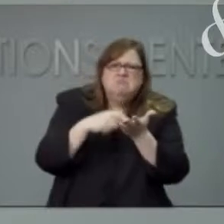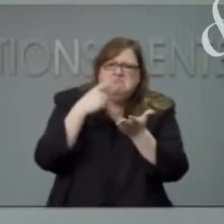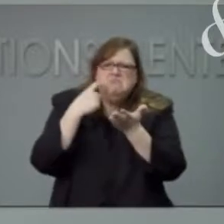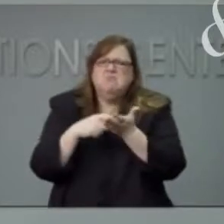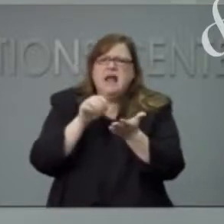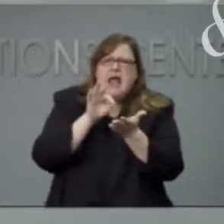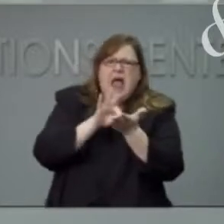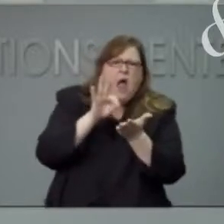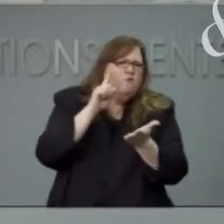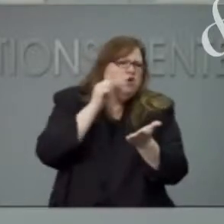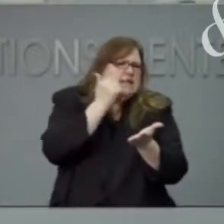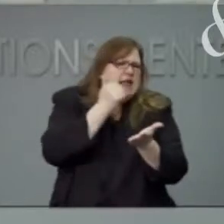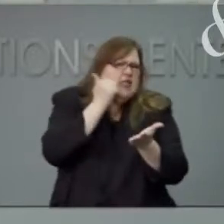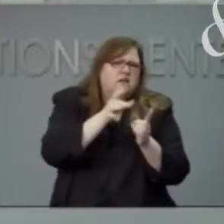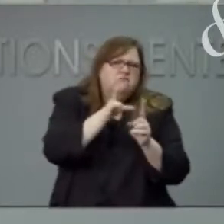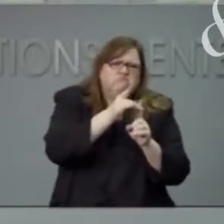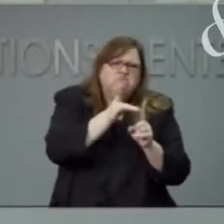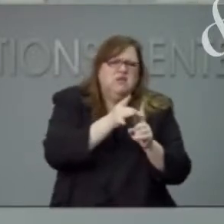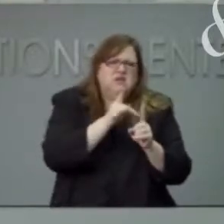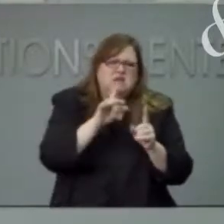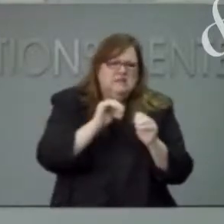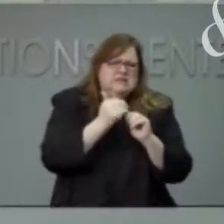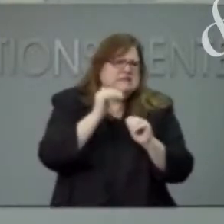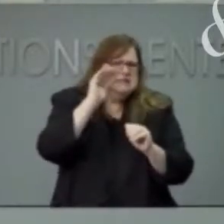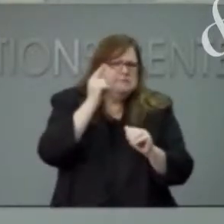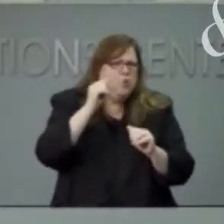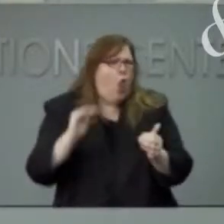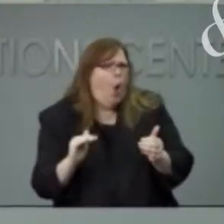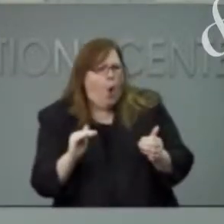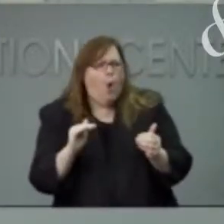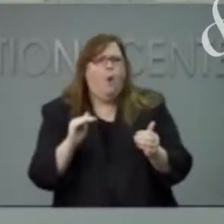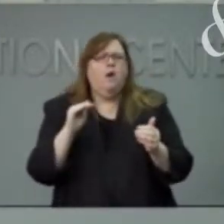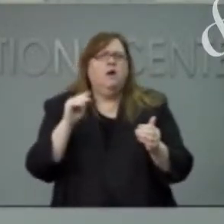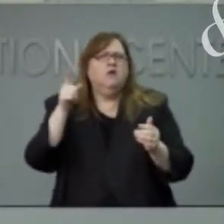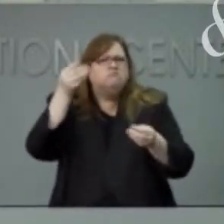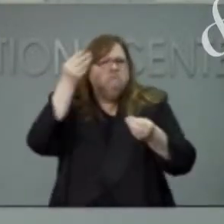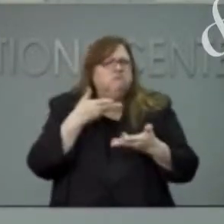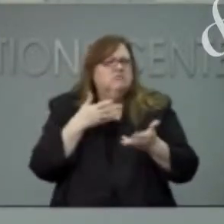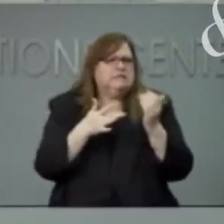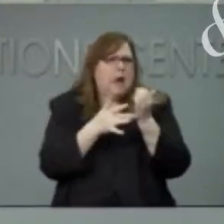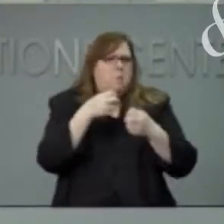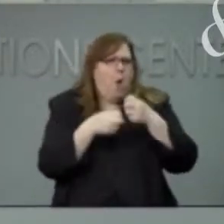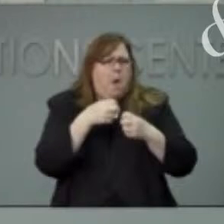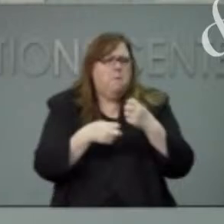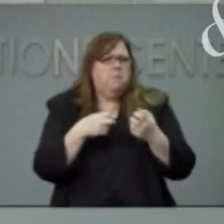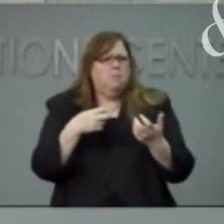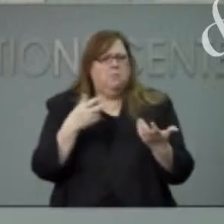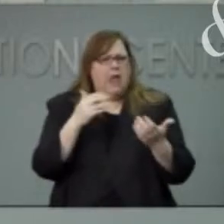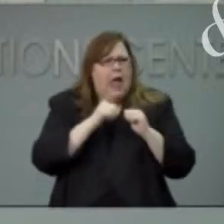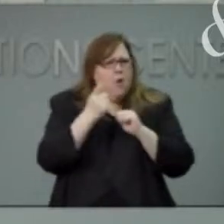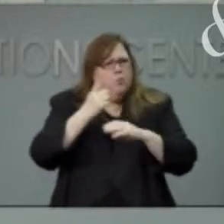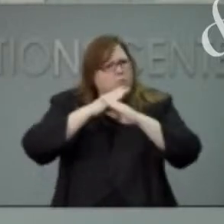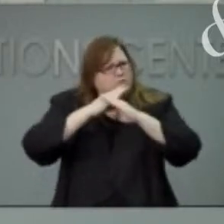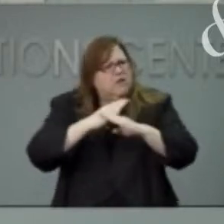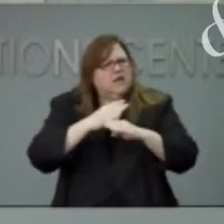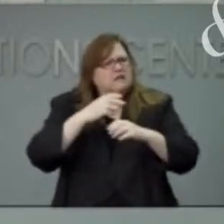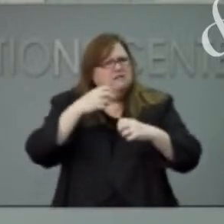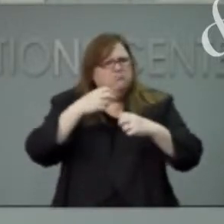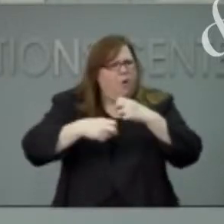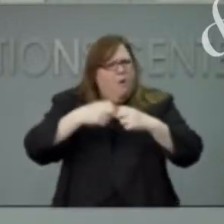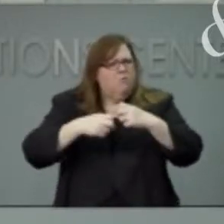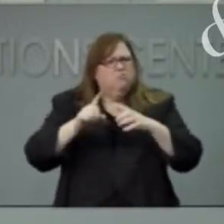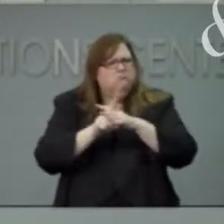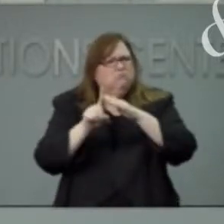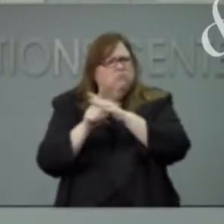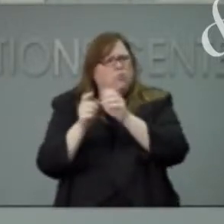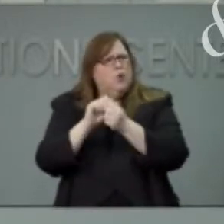week. Can you sort of explain what those issues were and what are you guys doing to sort of prevent those going forward? Hi,